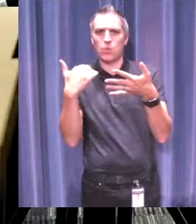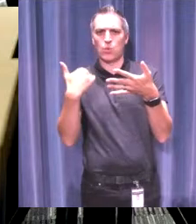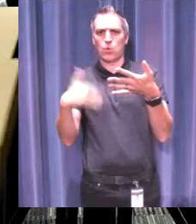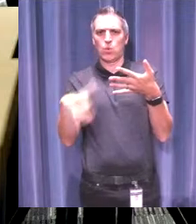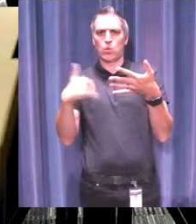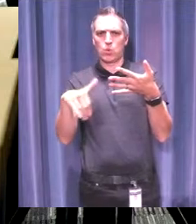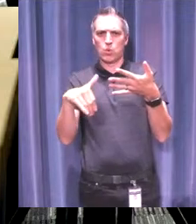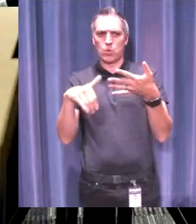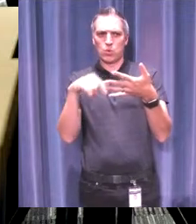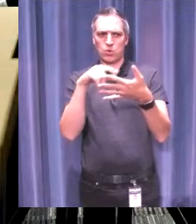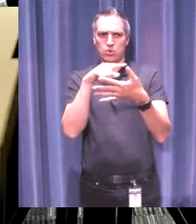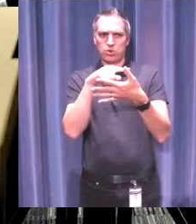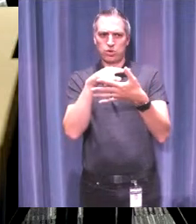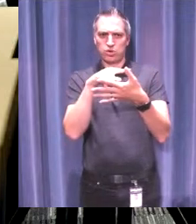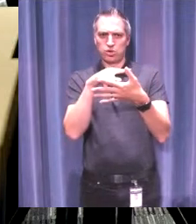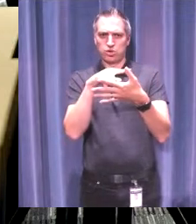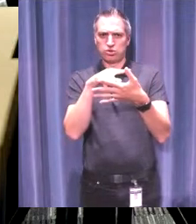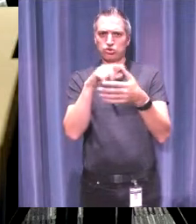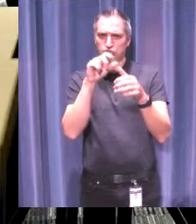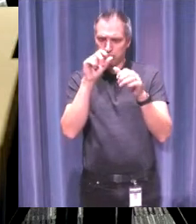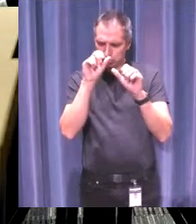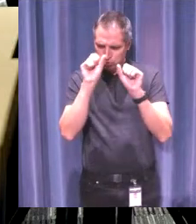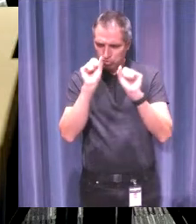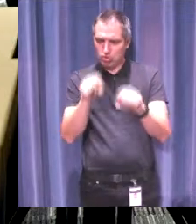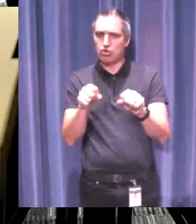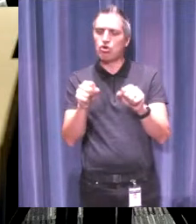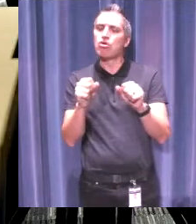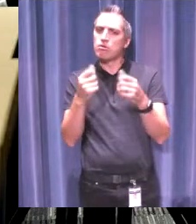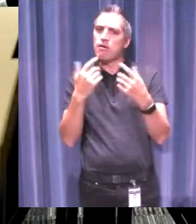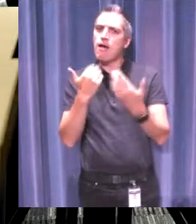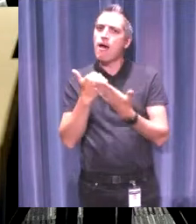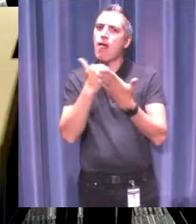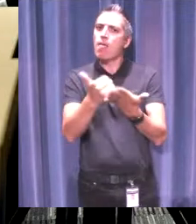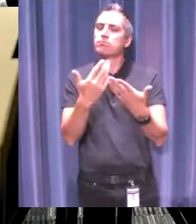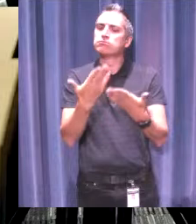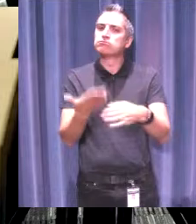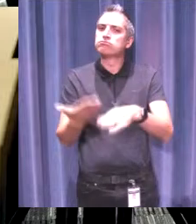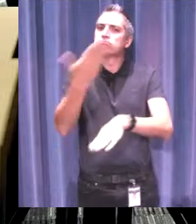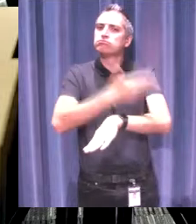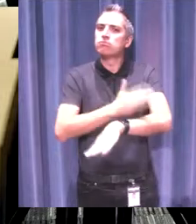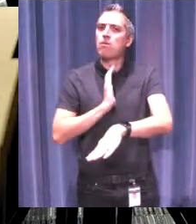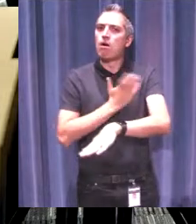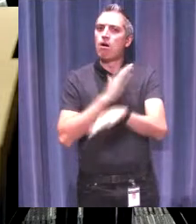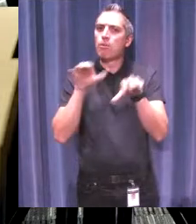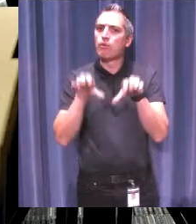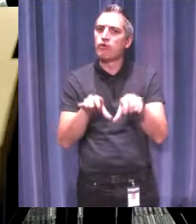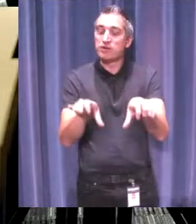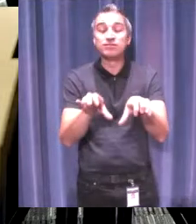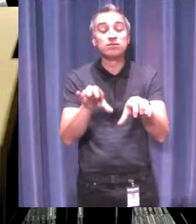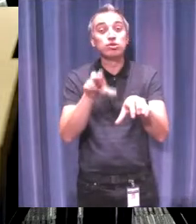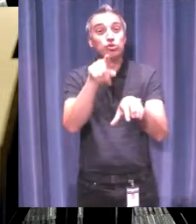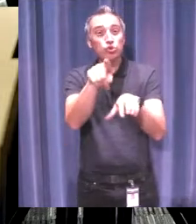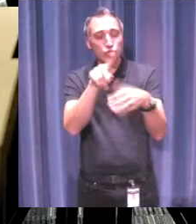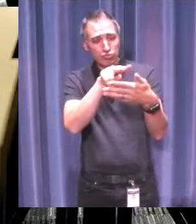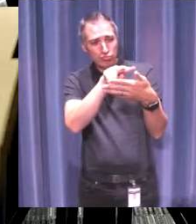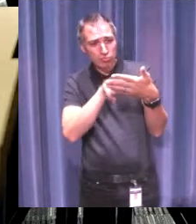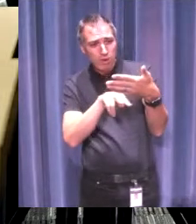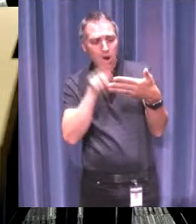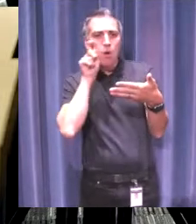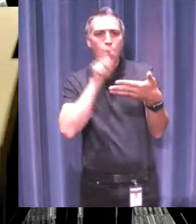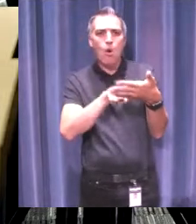be improved performance? And did you identify other areas for